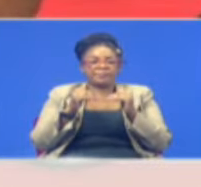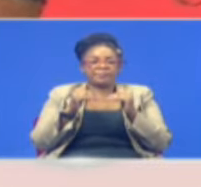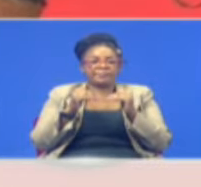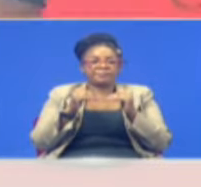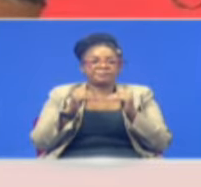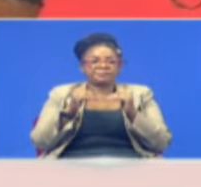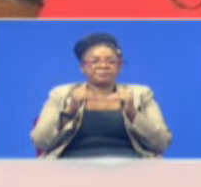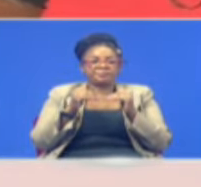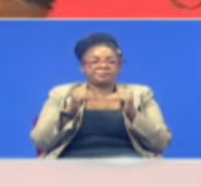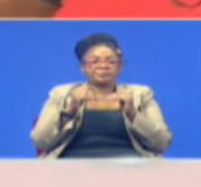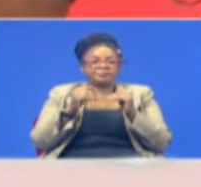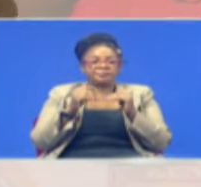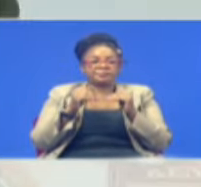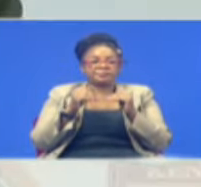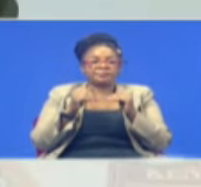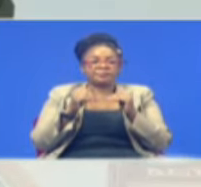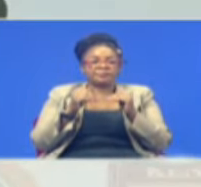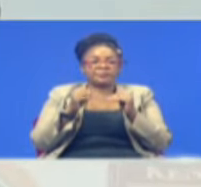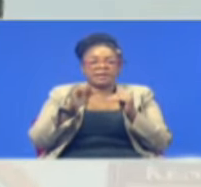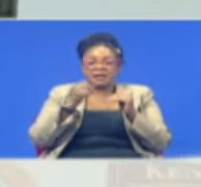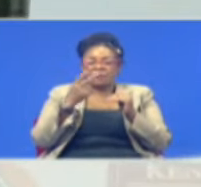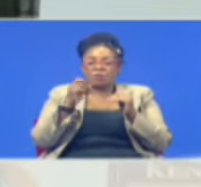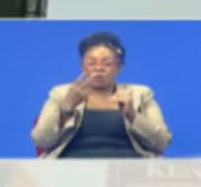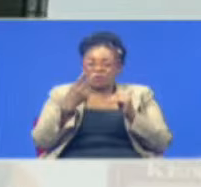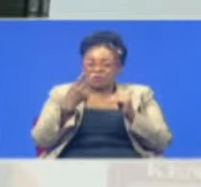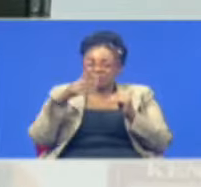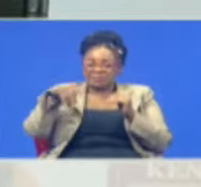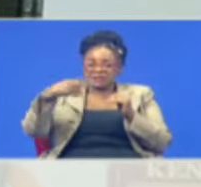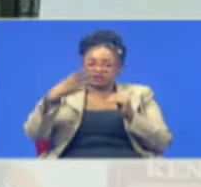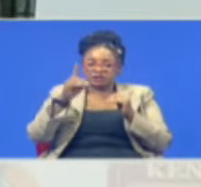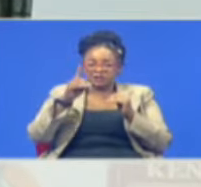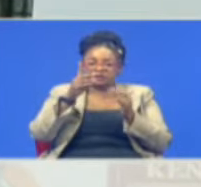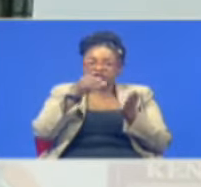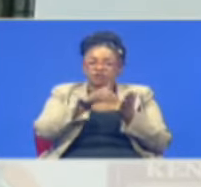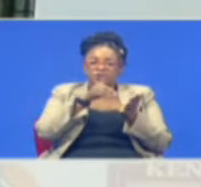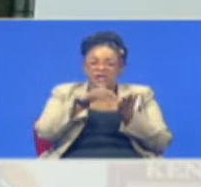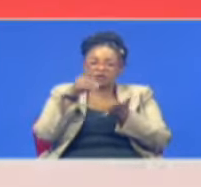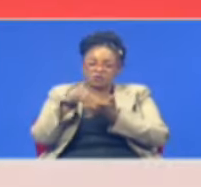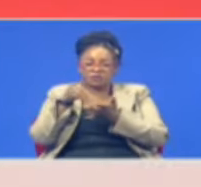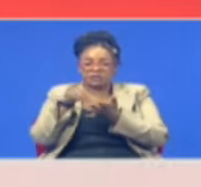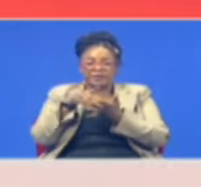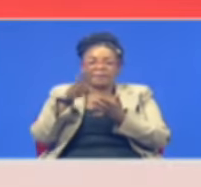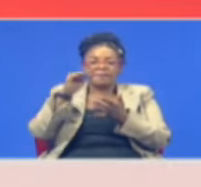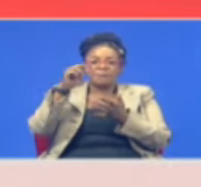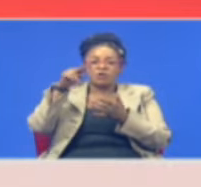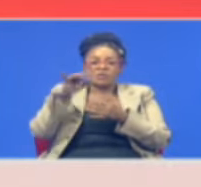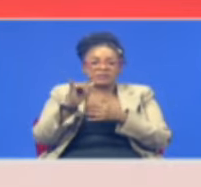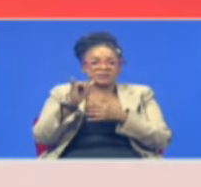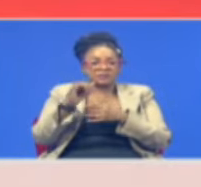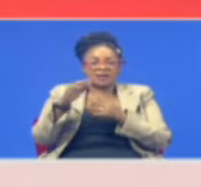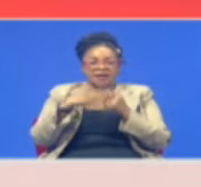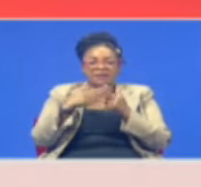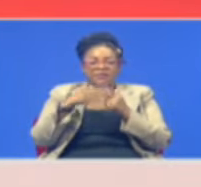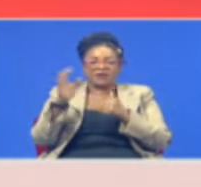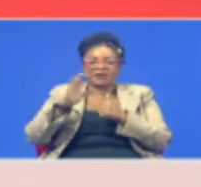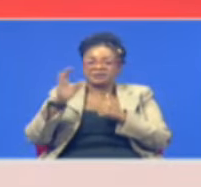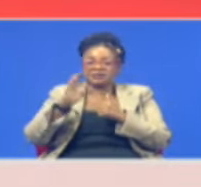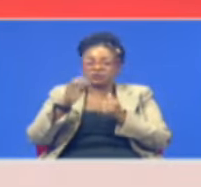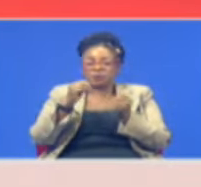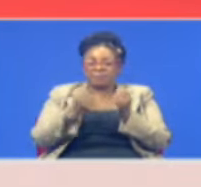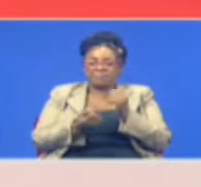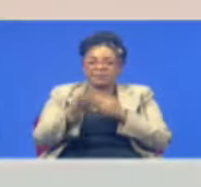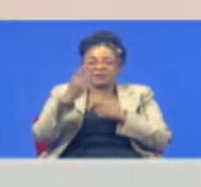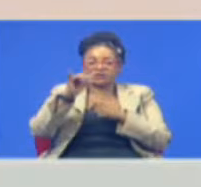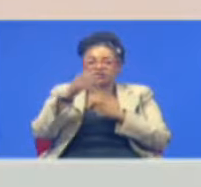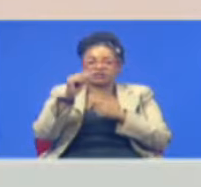The double PhD holder, Professor Dr. Moni Wekesa, was the ninth candidate to appear before